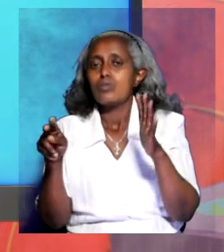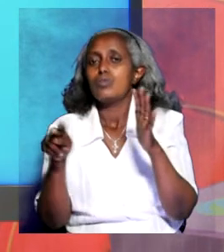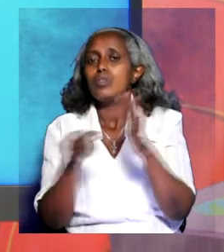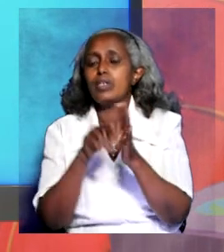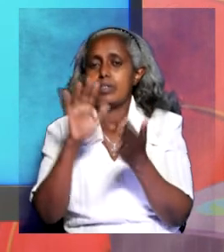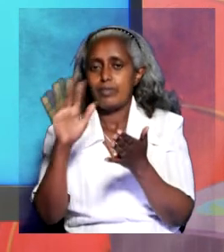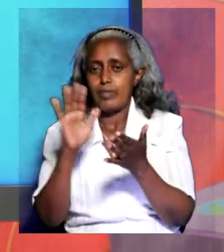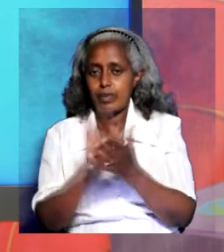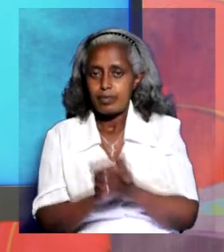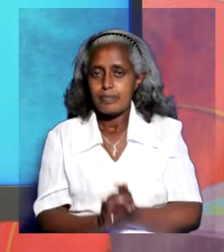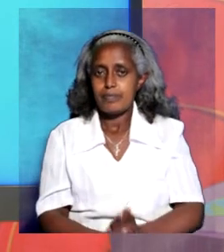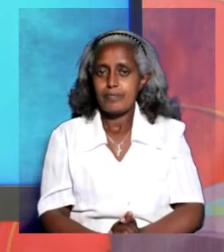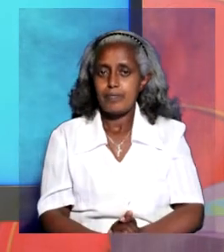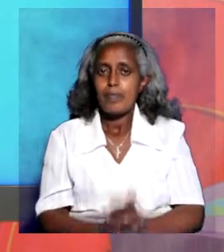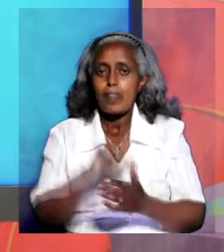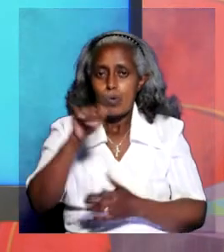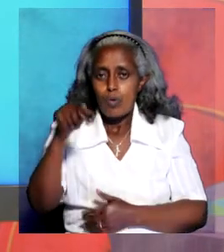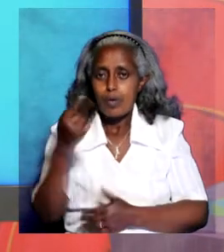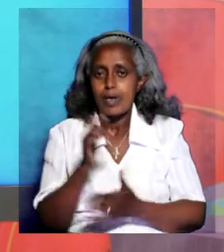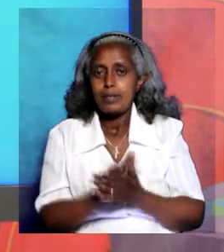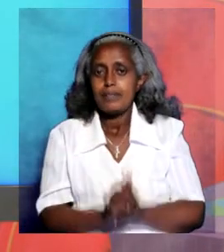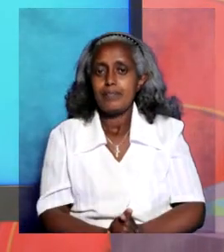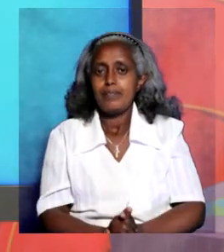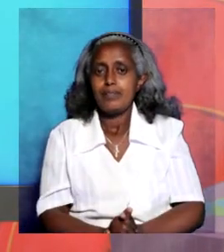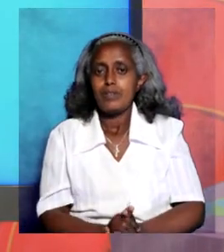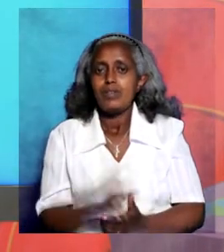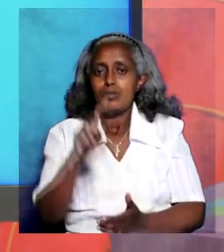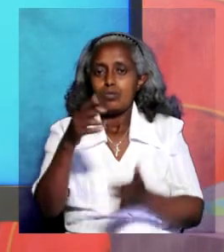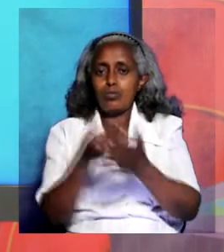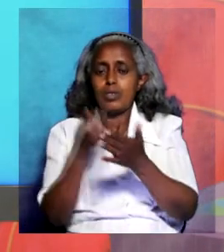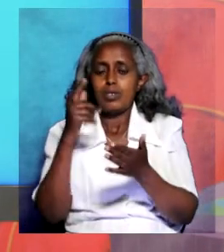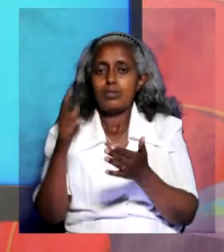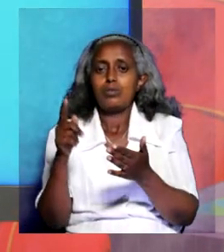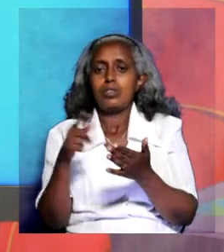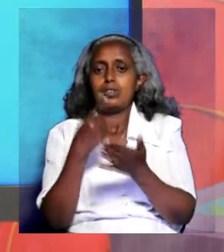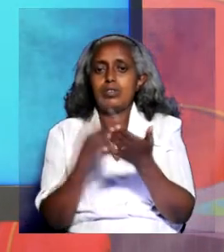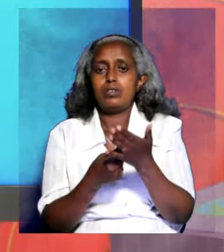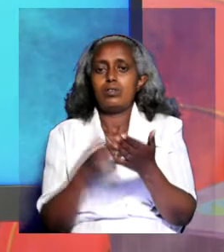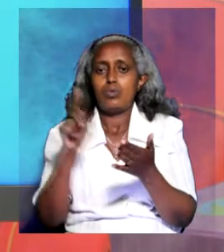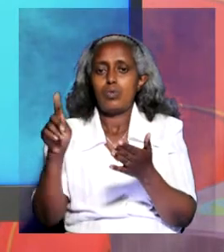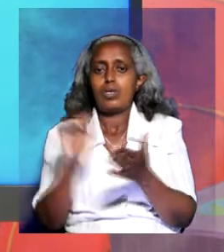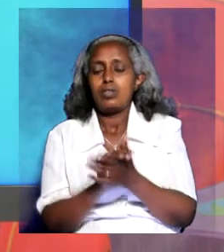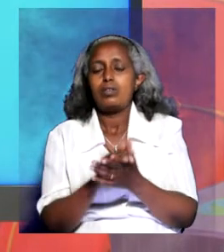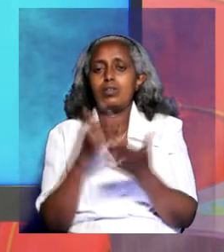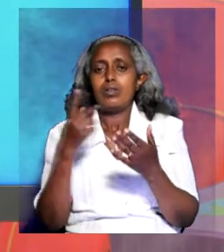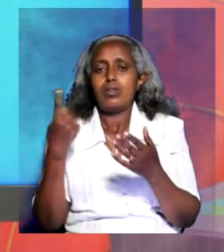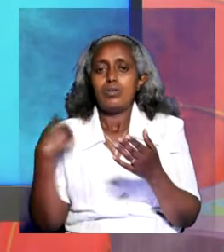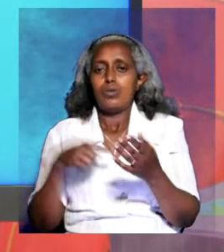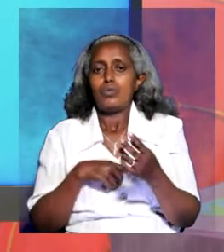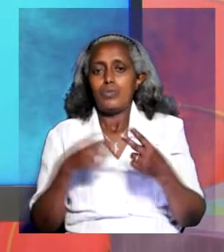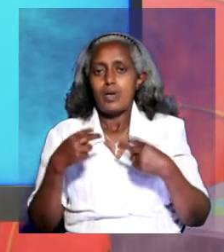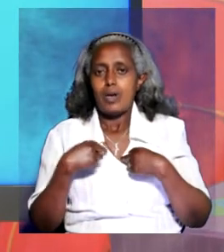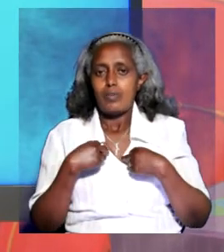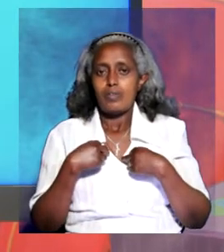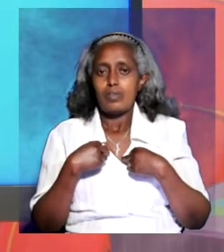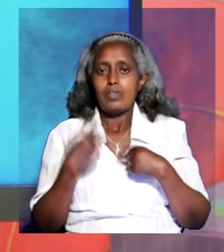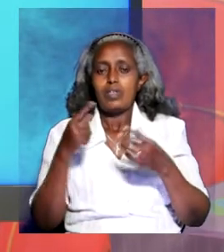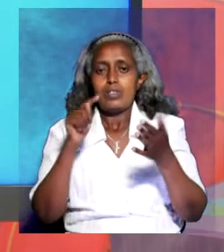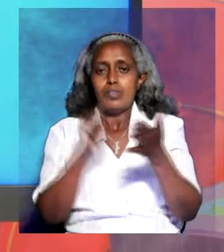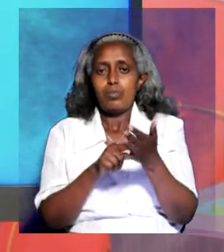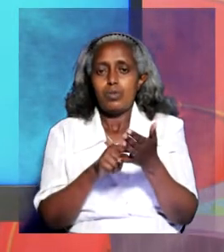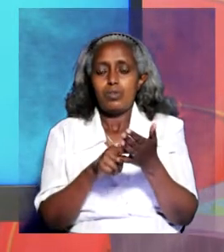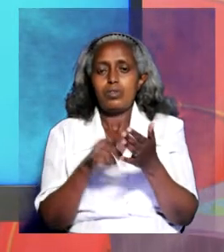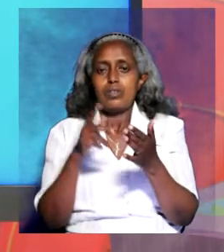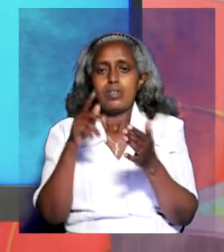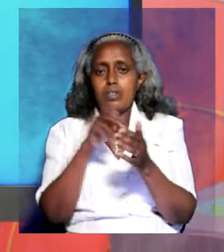5, comma 2 minus 1 is this 1. We have the point that the